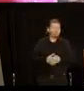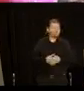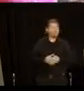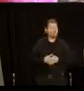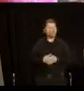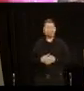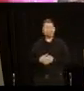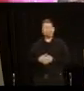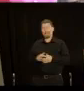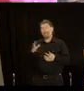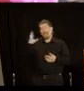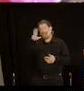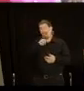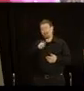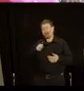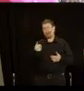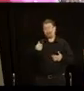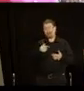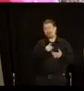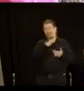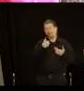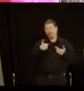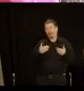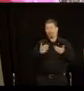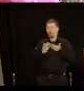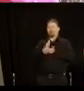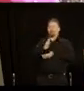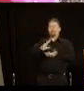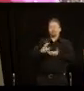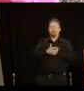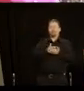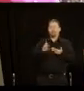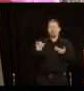But apparently we don't have the rights to sing that song on stage.